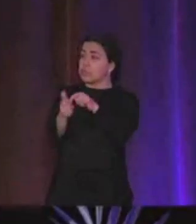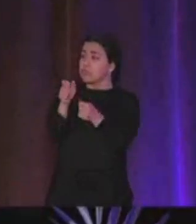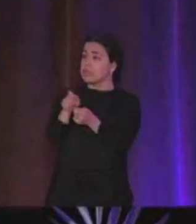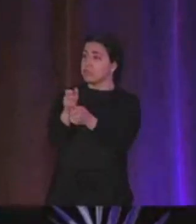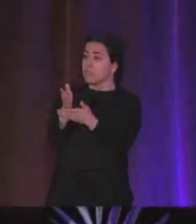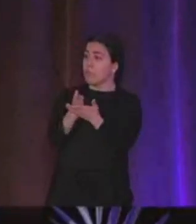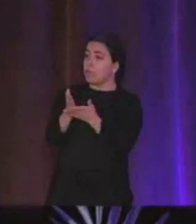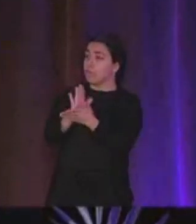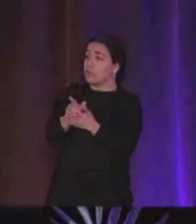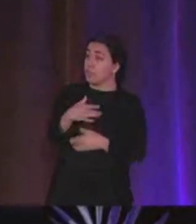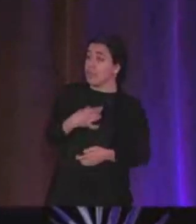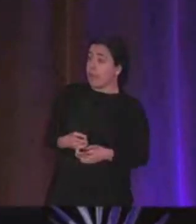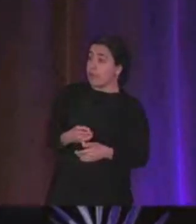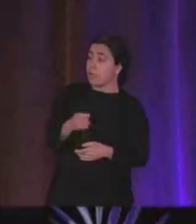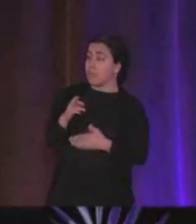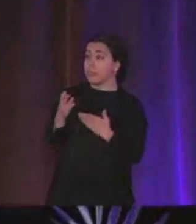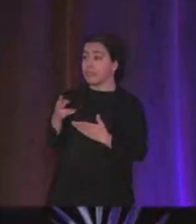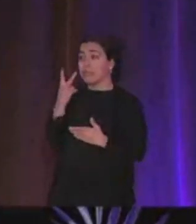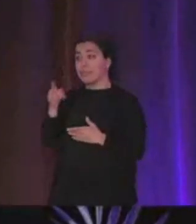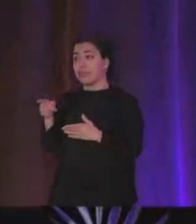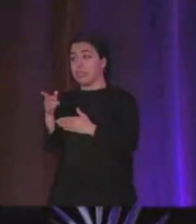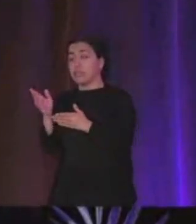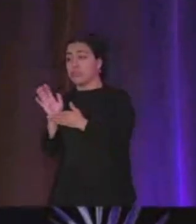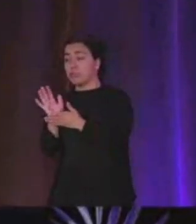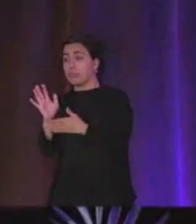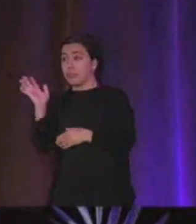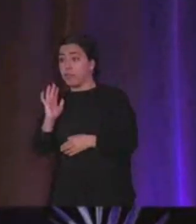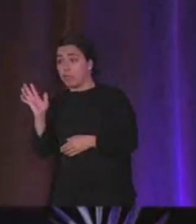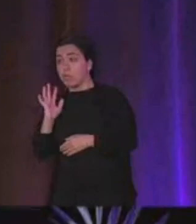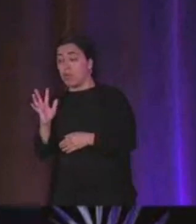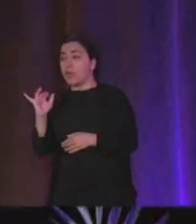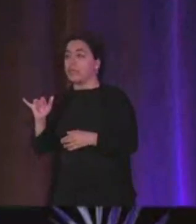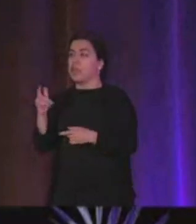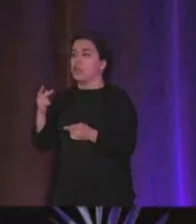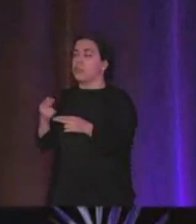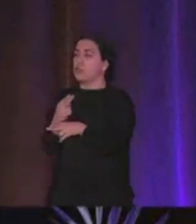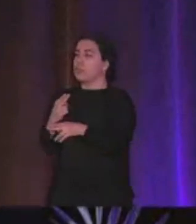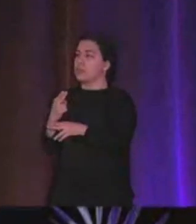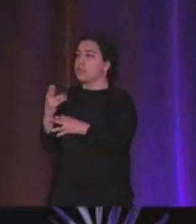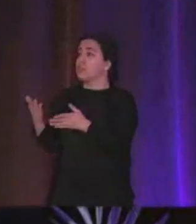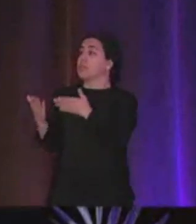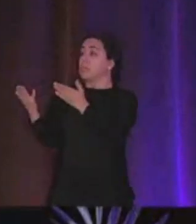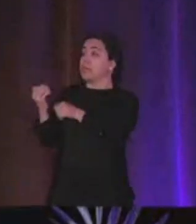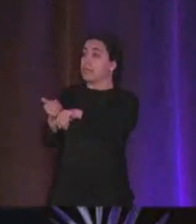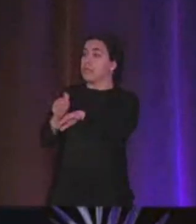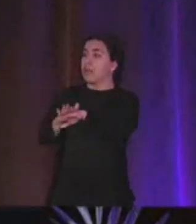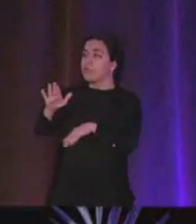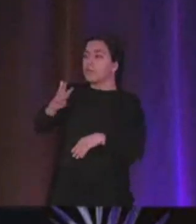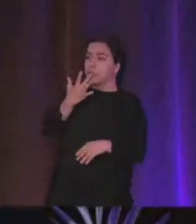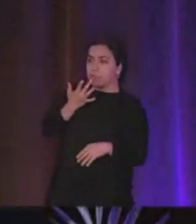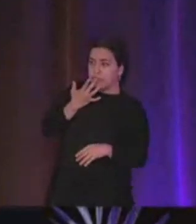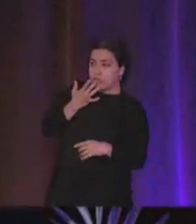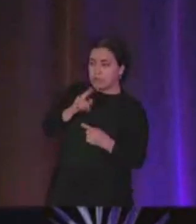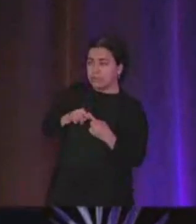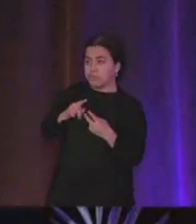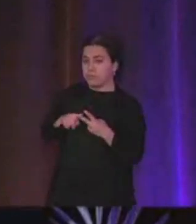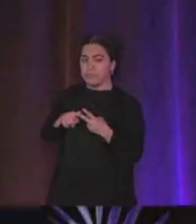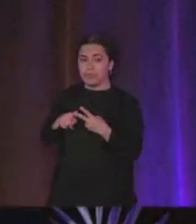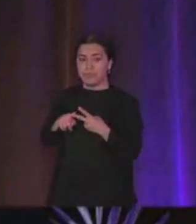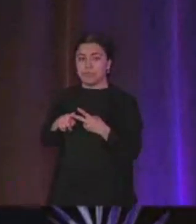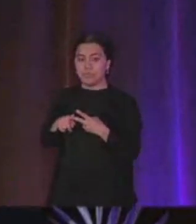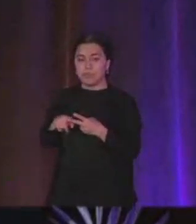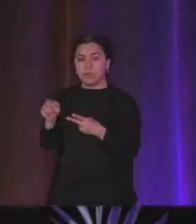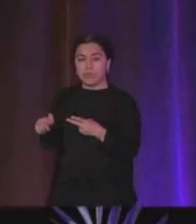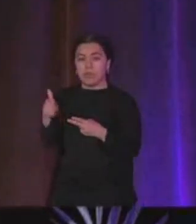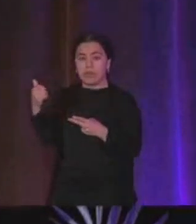might like or maybe have seen before. So it's kind of a user-centric personalized recommendation system. In the patient monitoring system, for